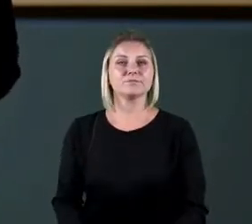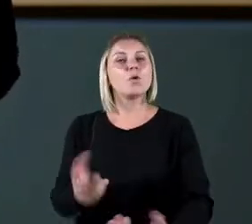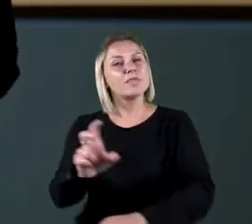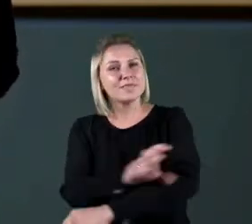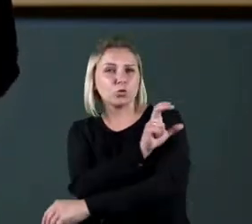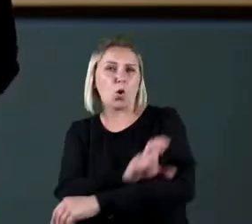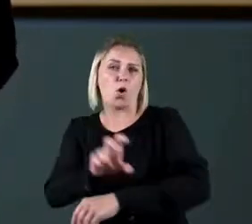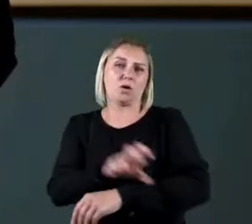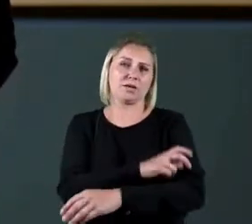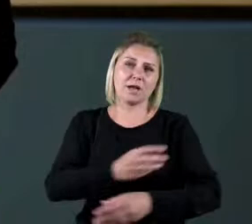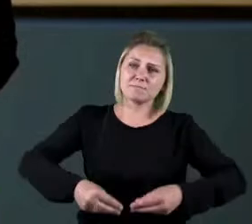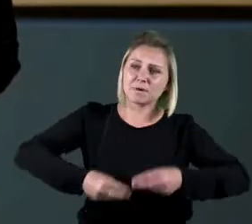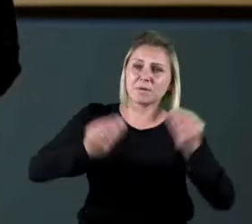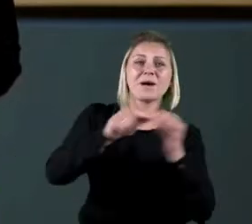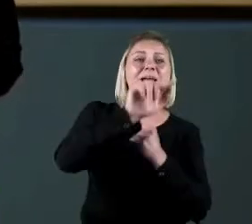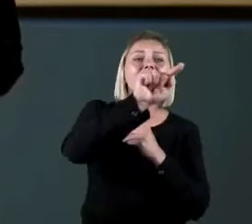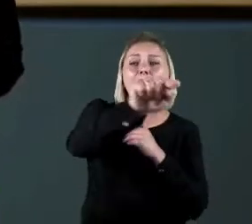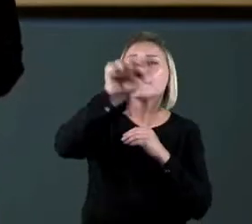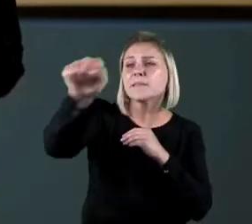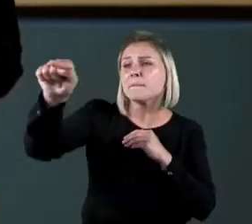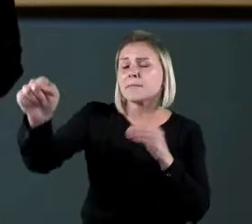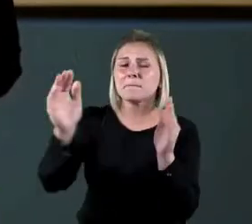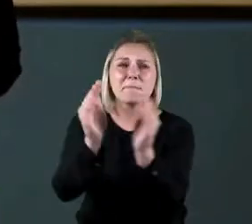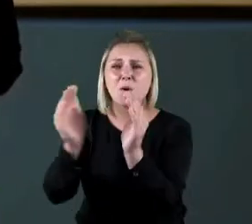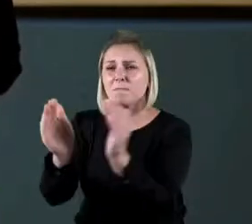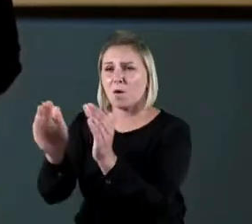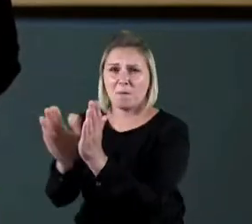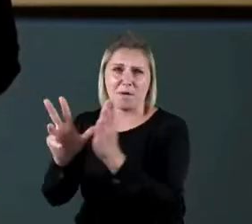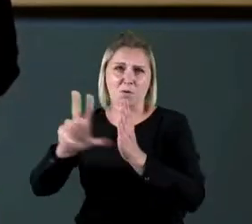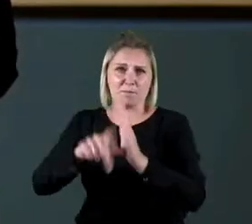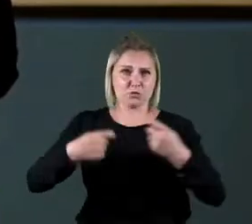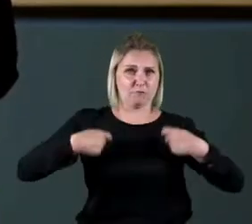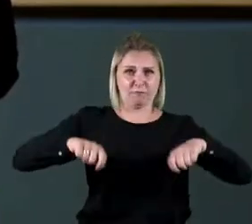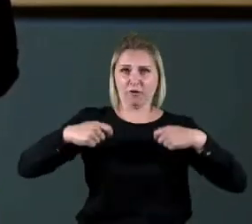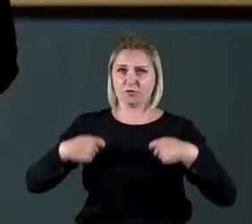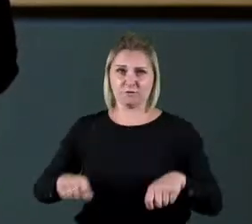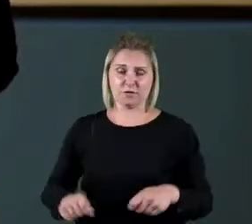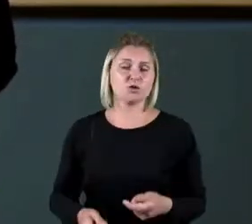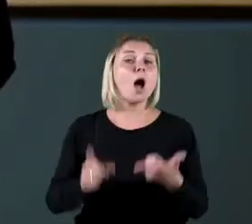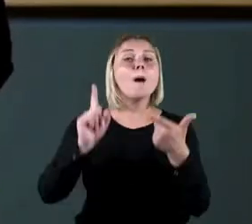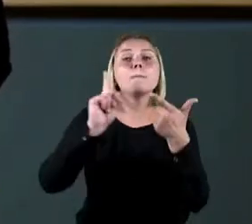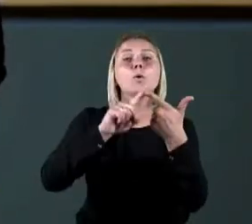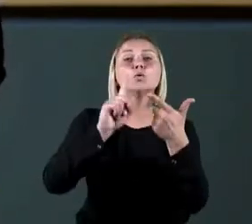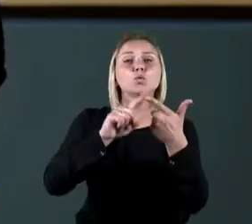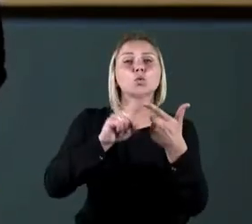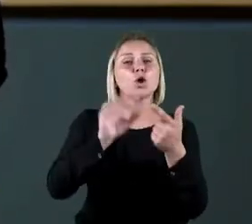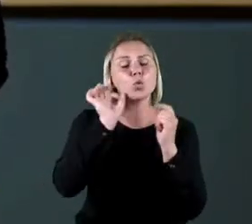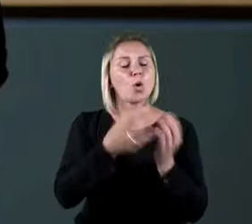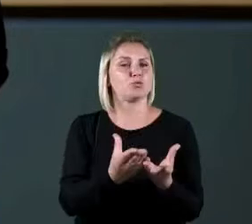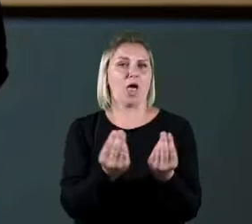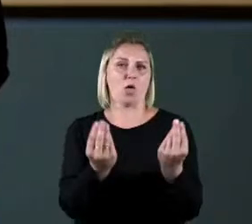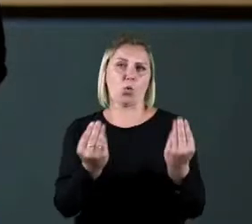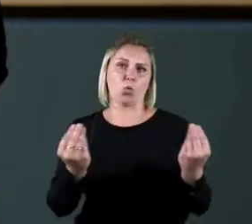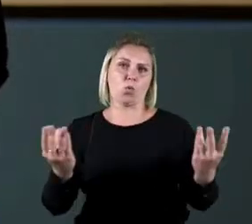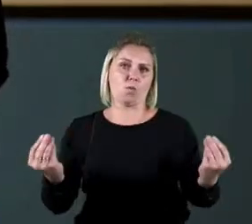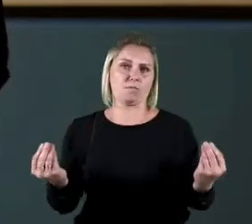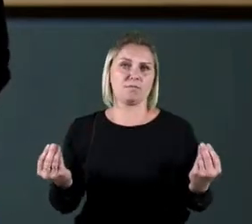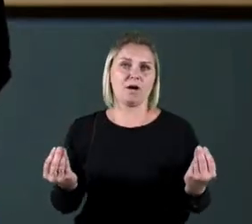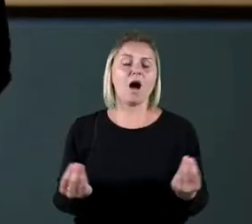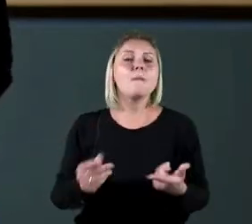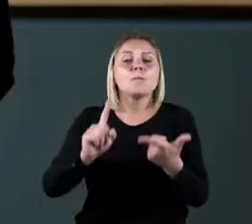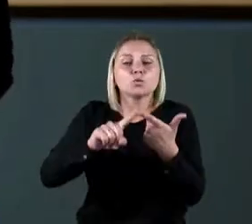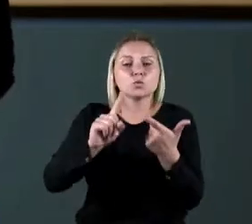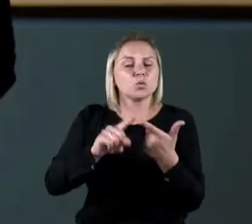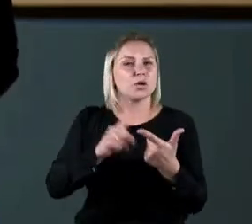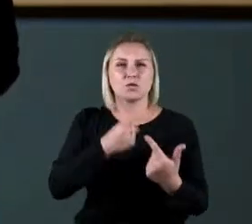and villages. Secondly, economic prosperity. So our second priority is to